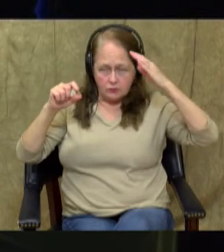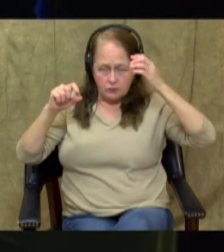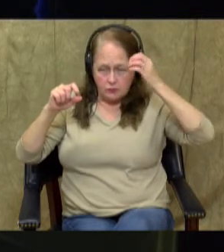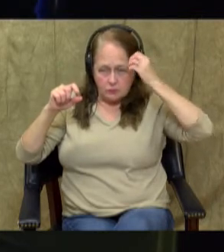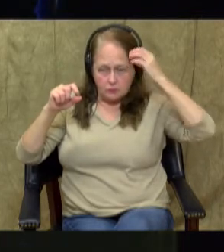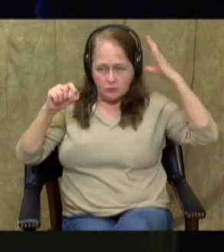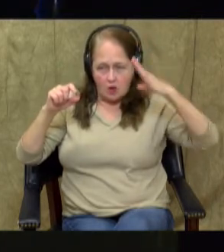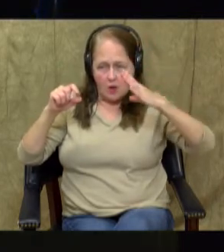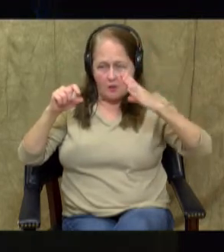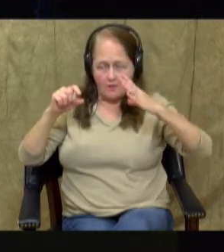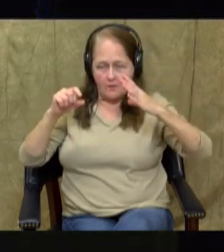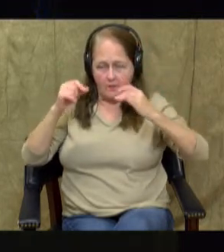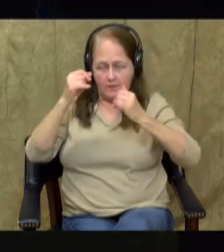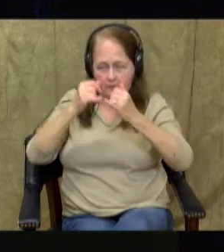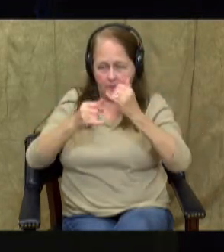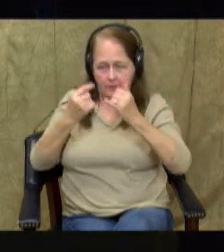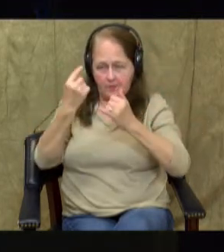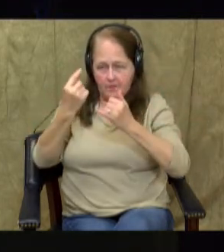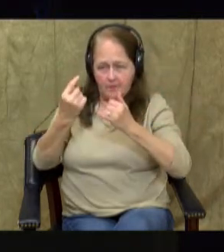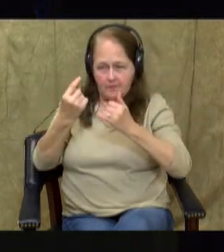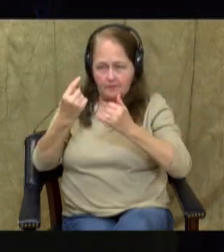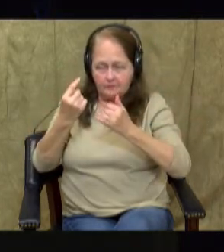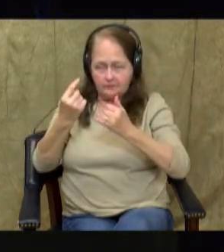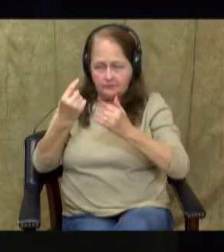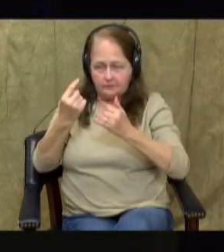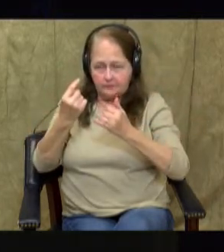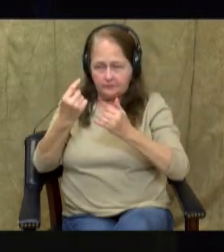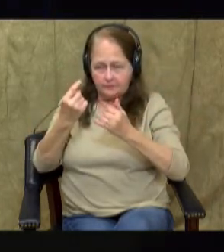And we're going to get to the last position.